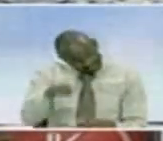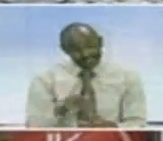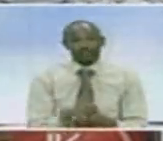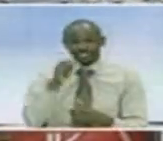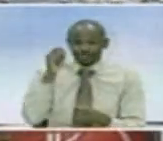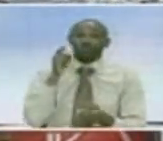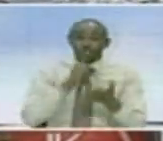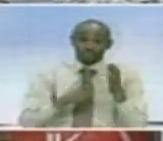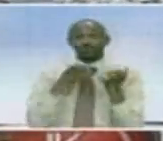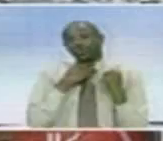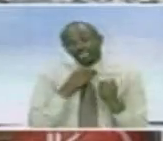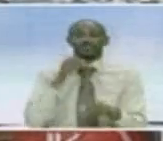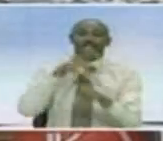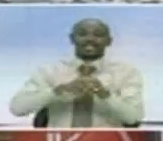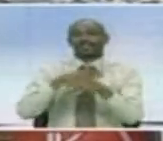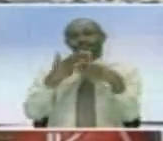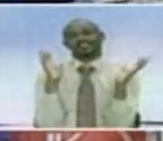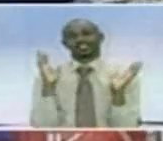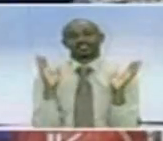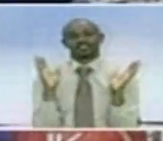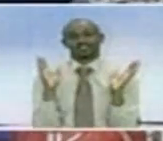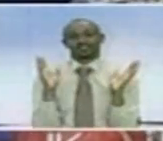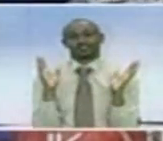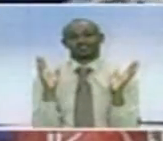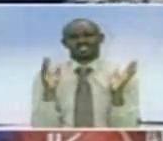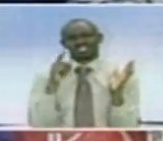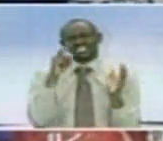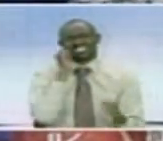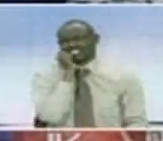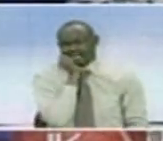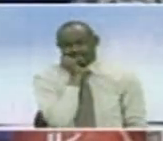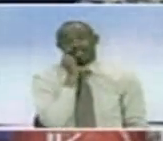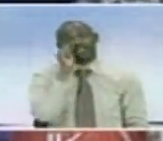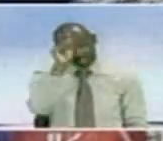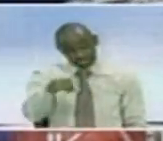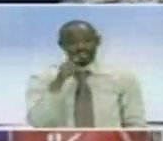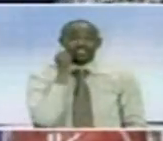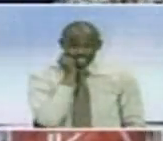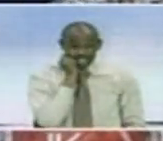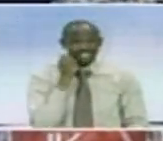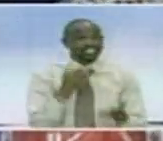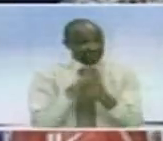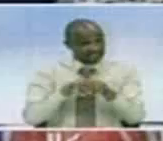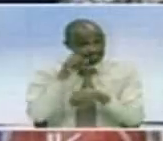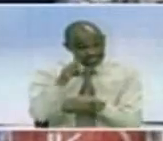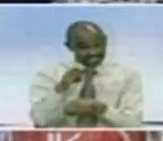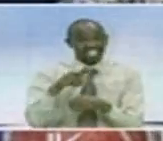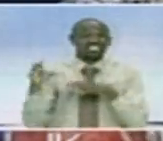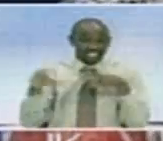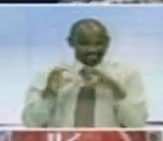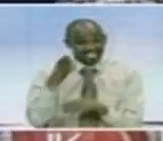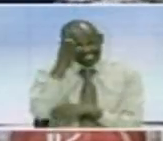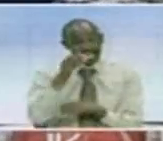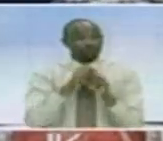yes. It's always that way, Jeff. Isn't that sad? It is sad, and sometimes it is the suffering